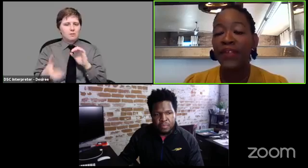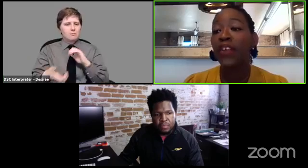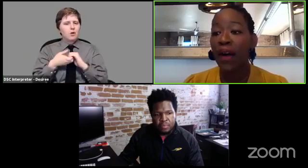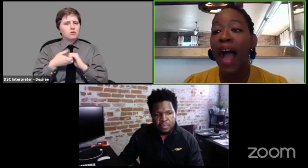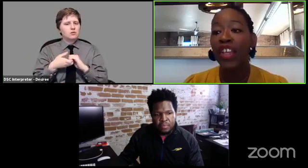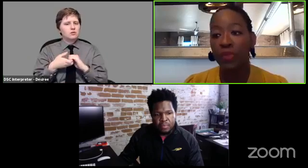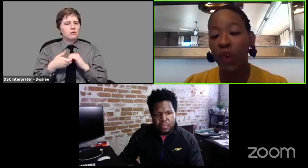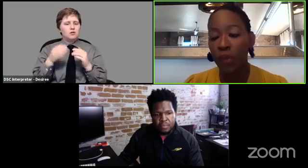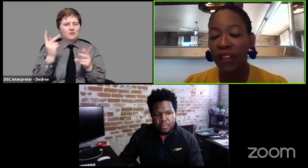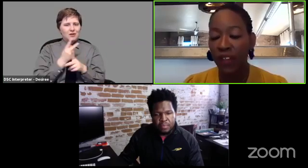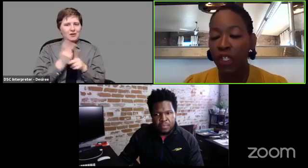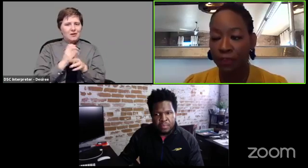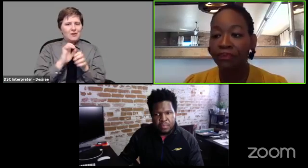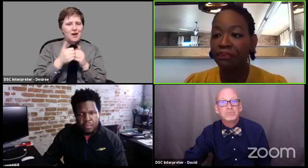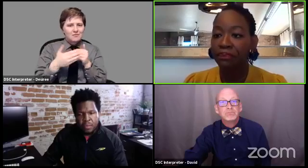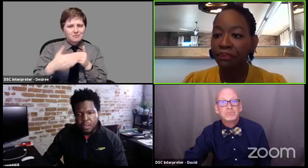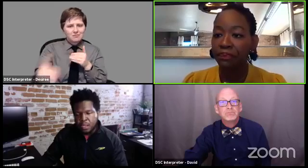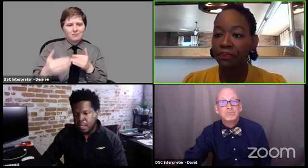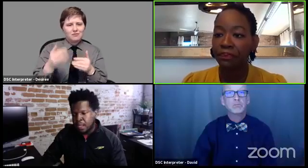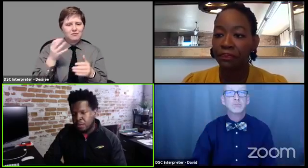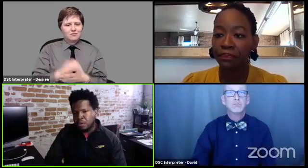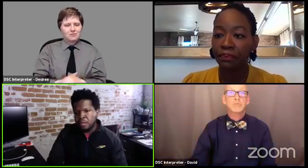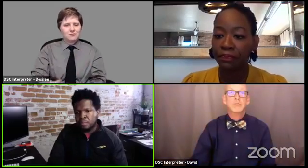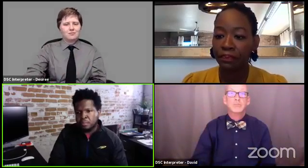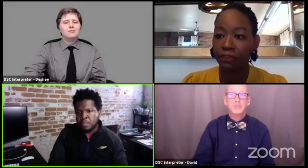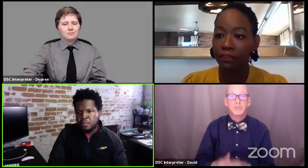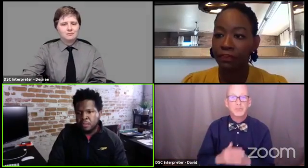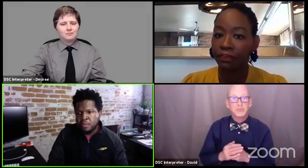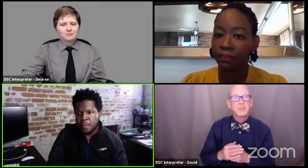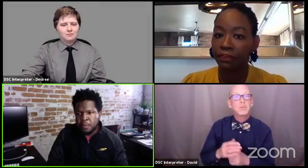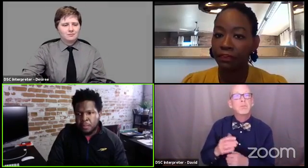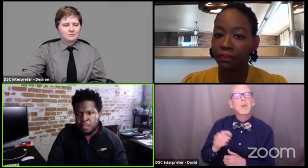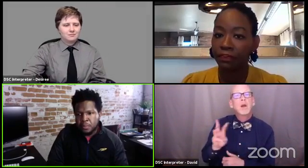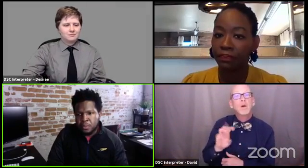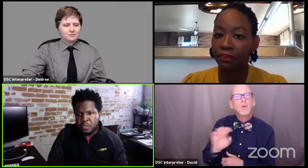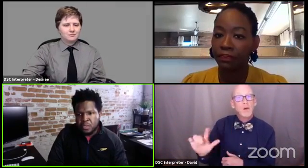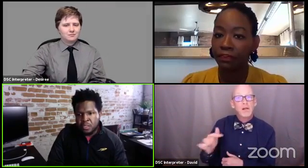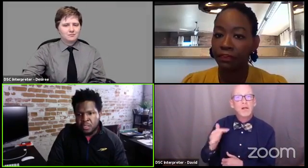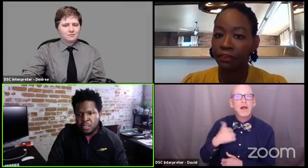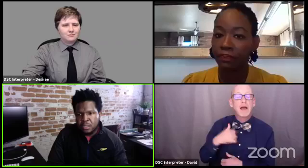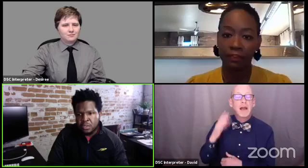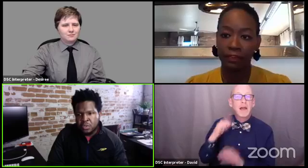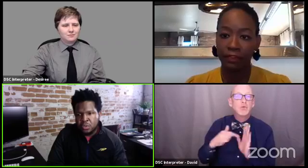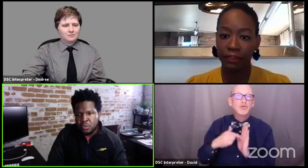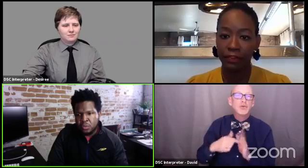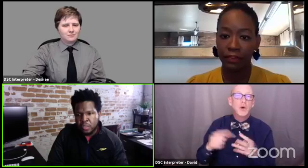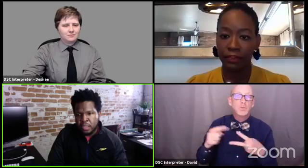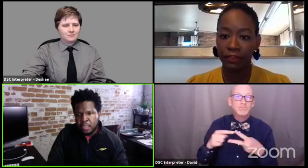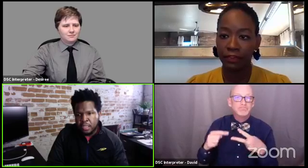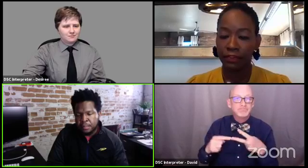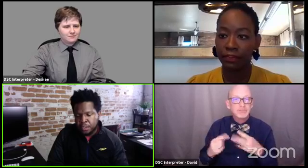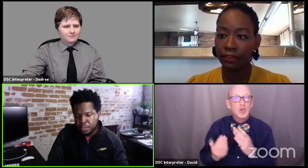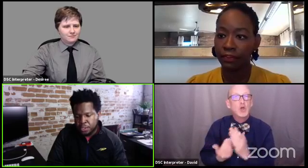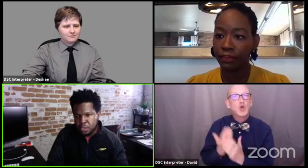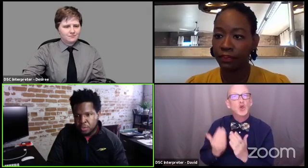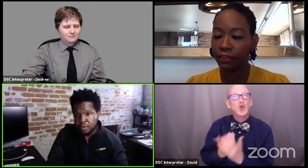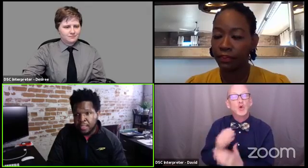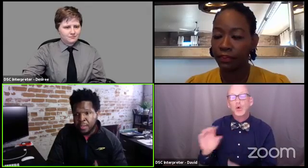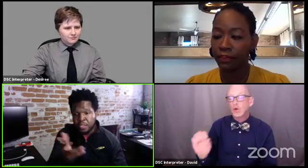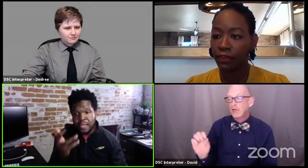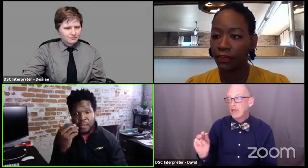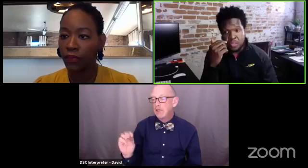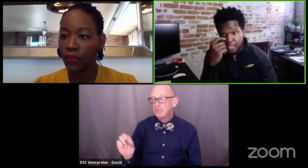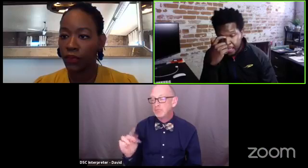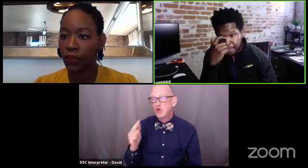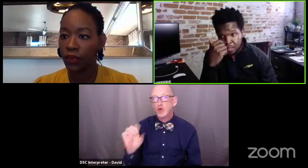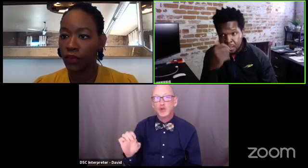to figure out how you move forward in the future. And I'll go ahead and give a couple of bullet points on this new Emerge grant